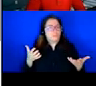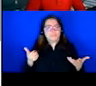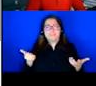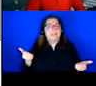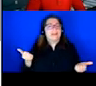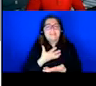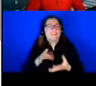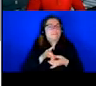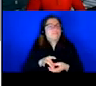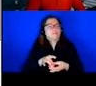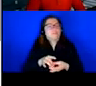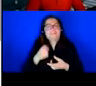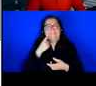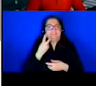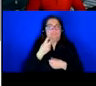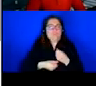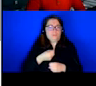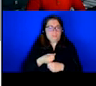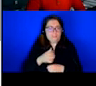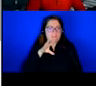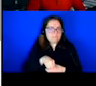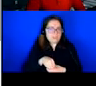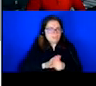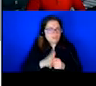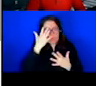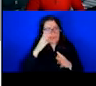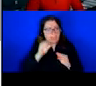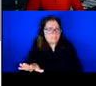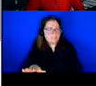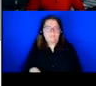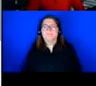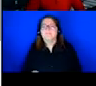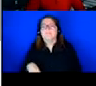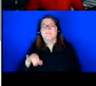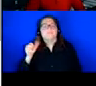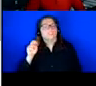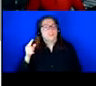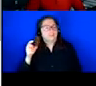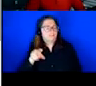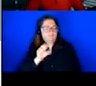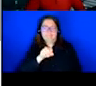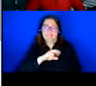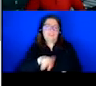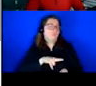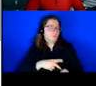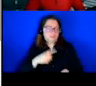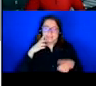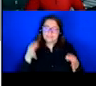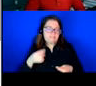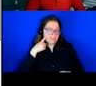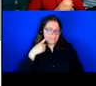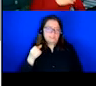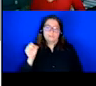couple of years being in this pandemic? Of course, I definitely think so. I mean, as I